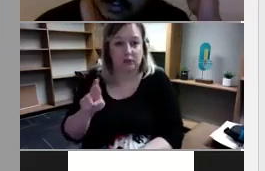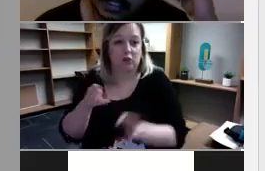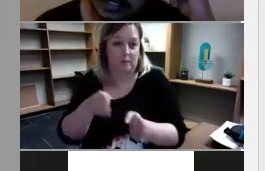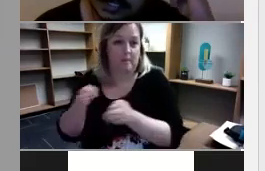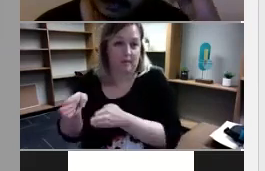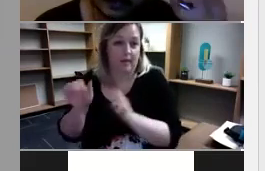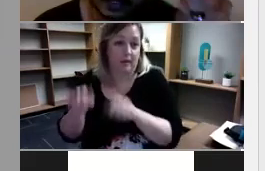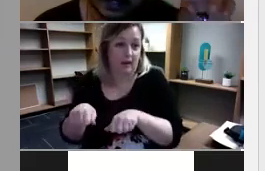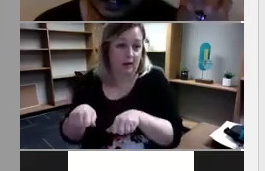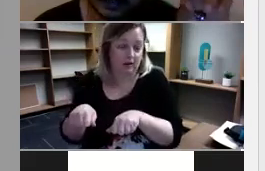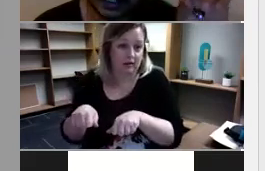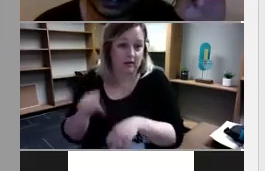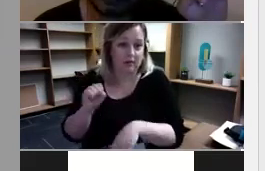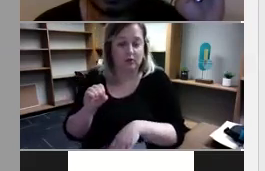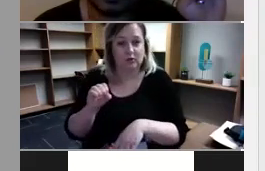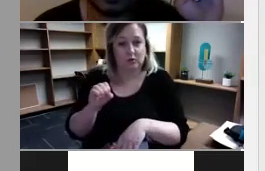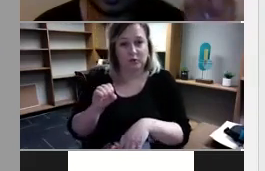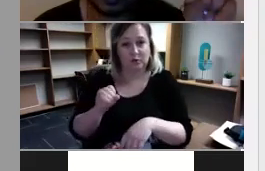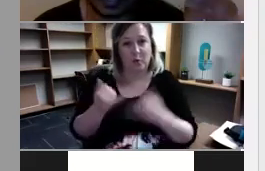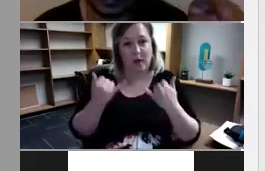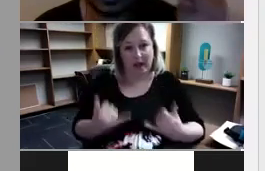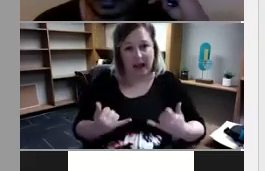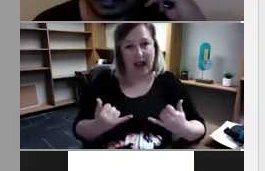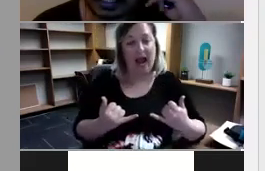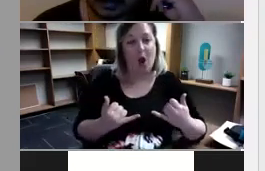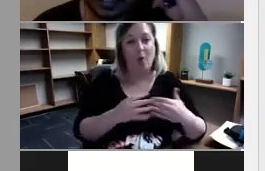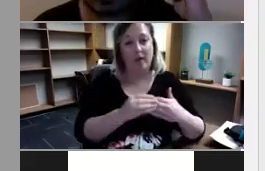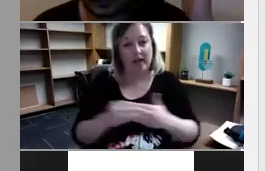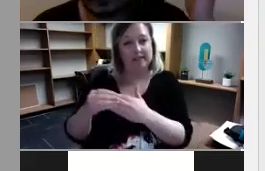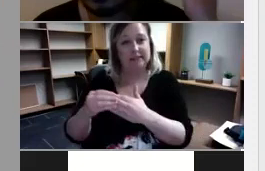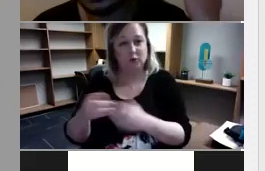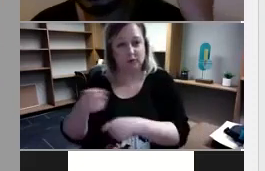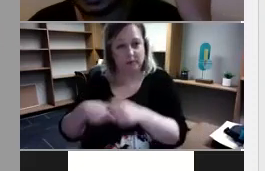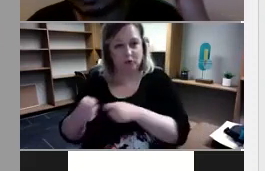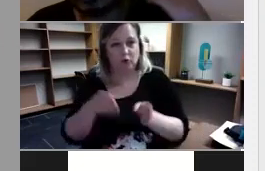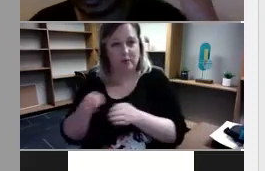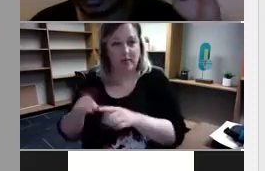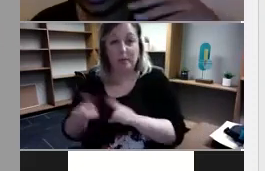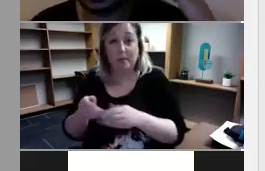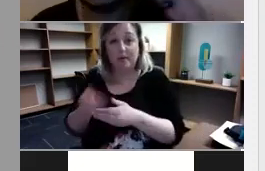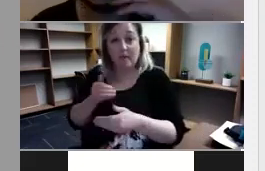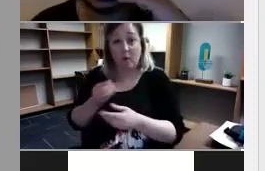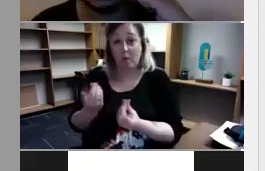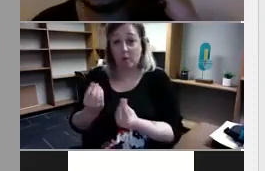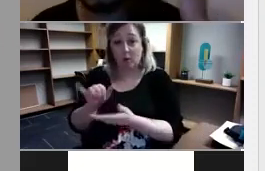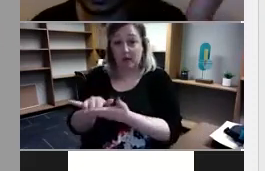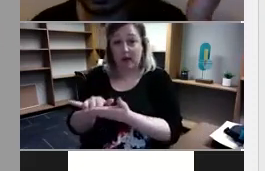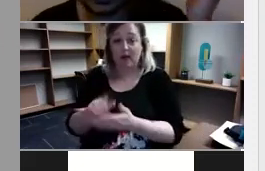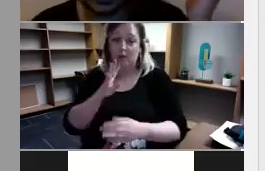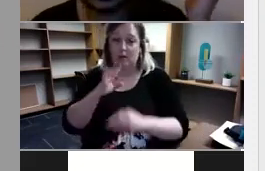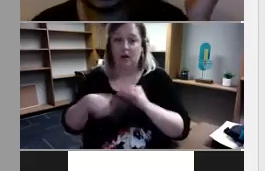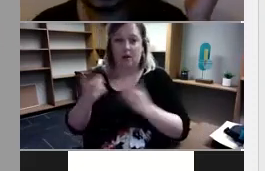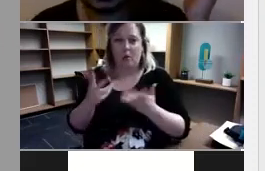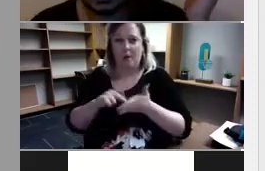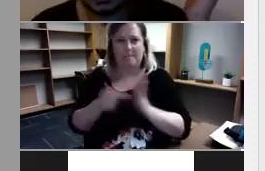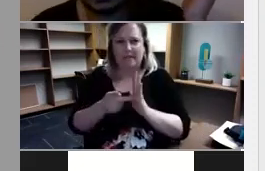this actually is a segue to our substitution method, but before we do that, let's look at what we mean by the general changing of